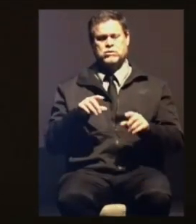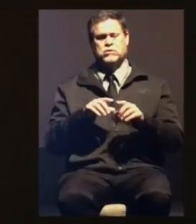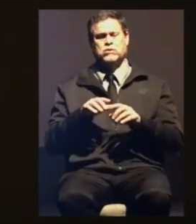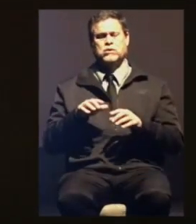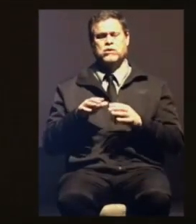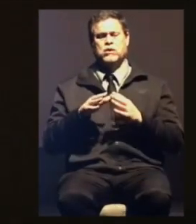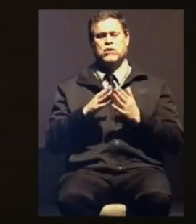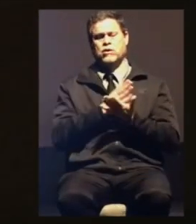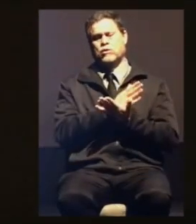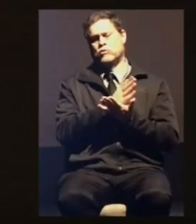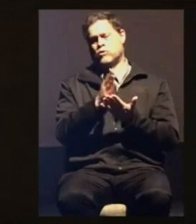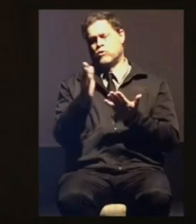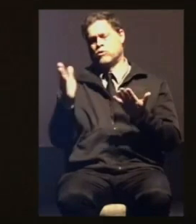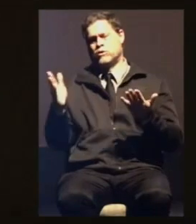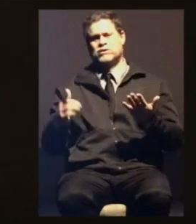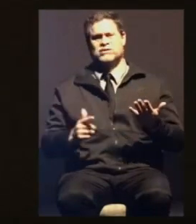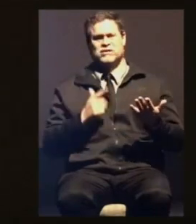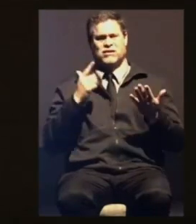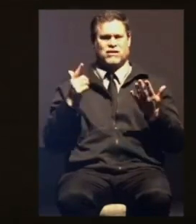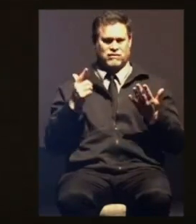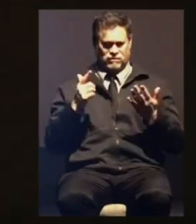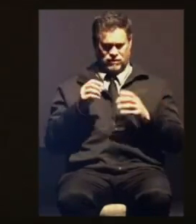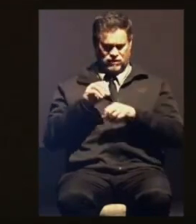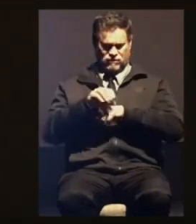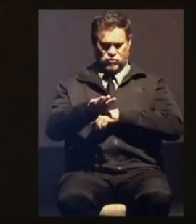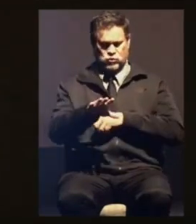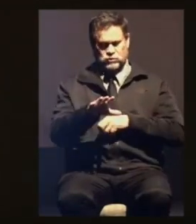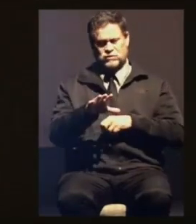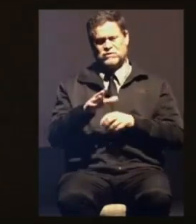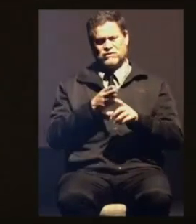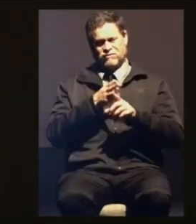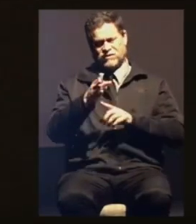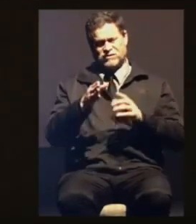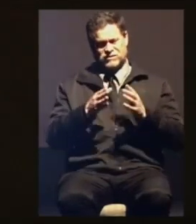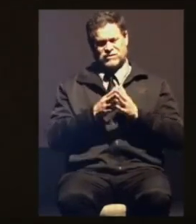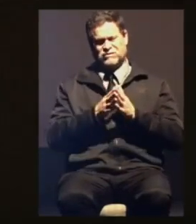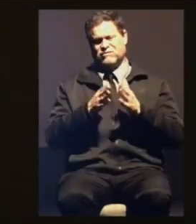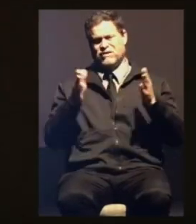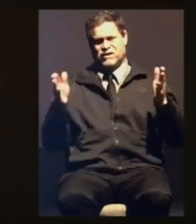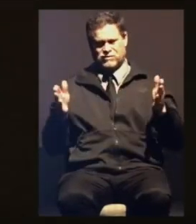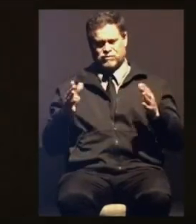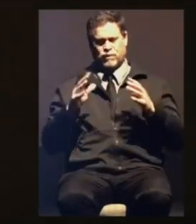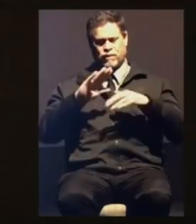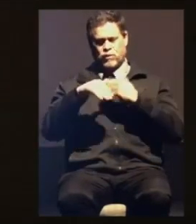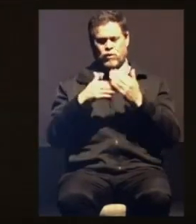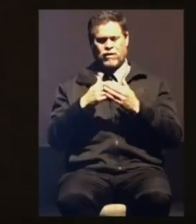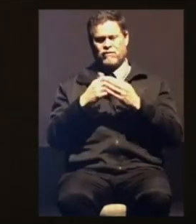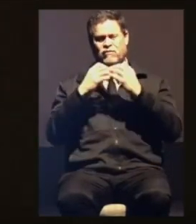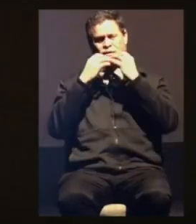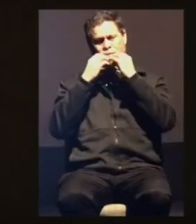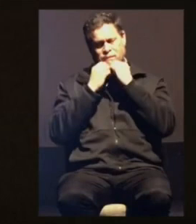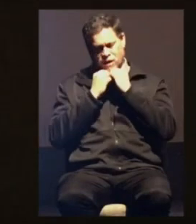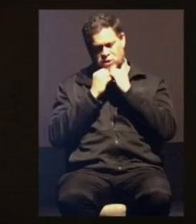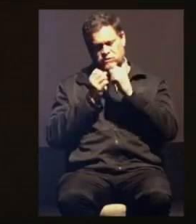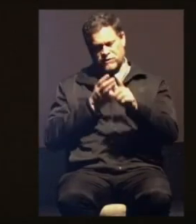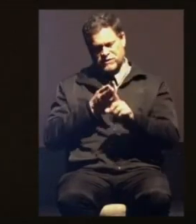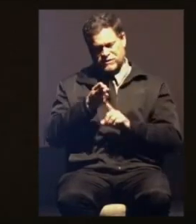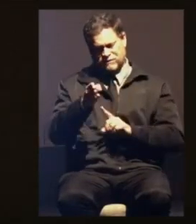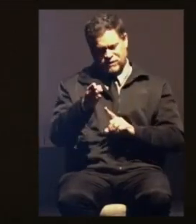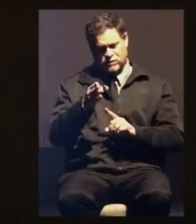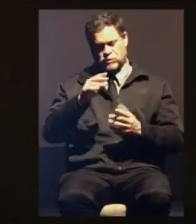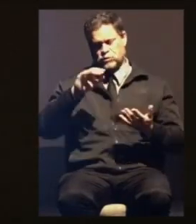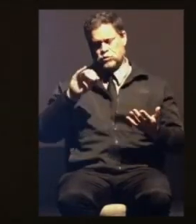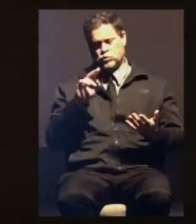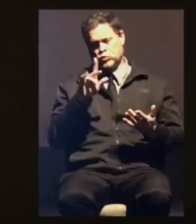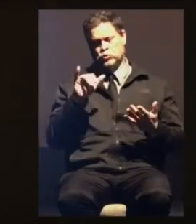the lifespan. So the influence of our field is vast. We all have a real passion for this field. And when